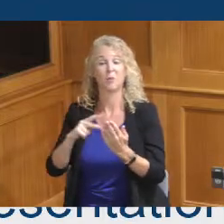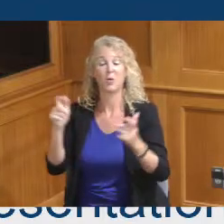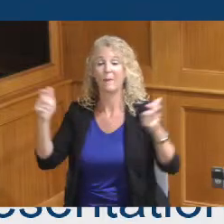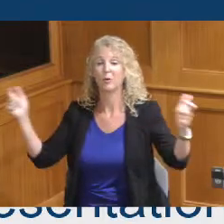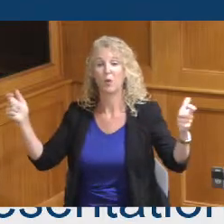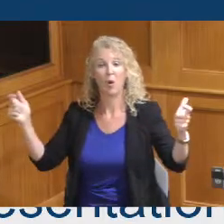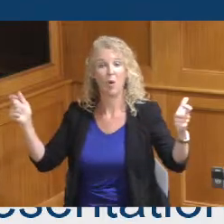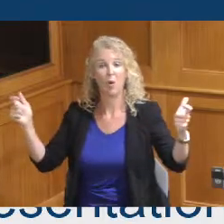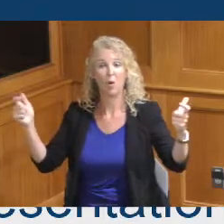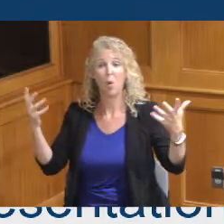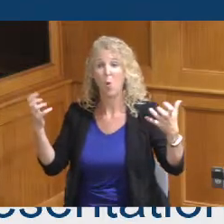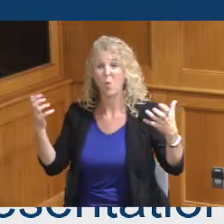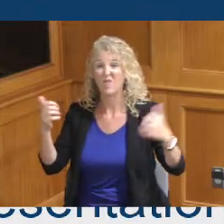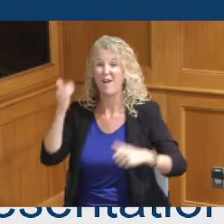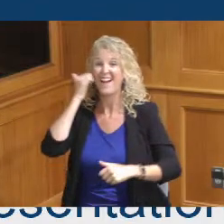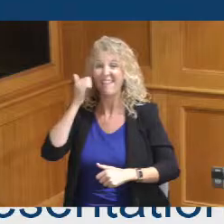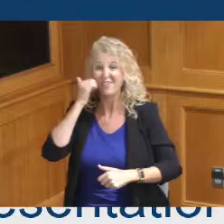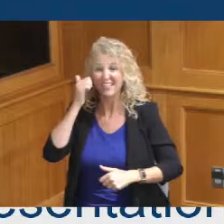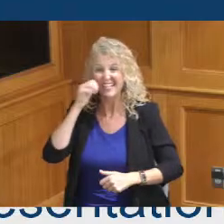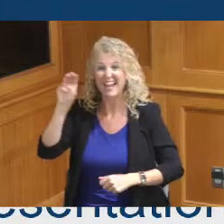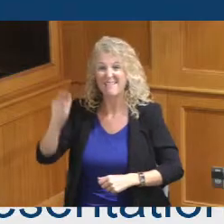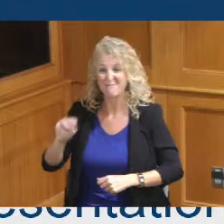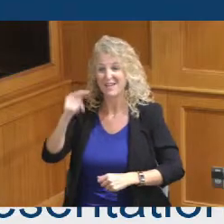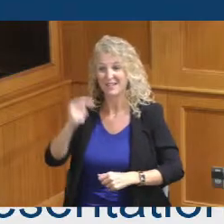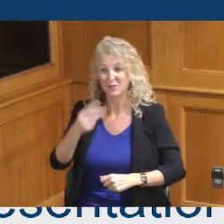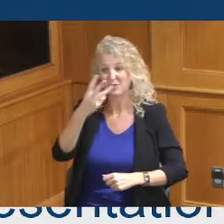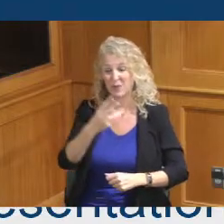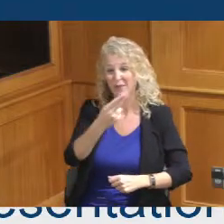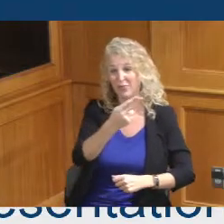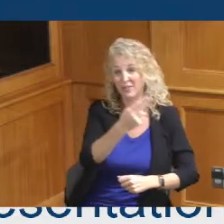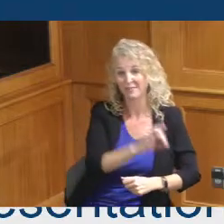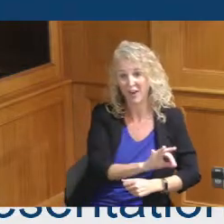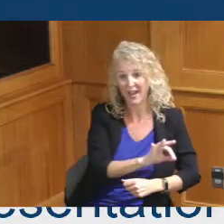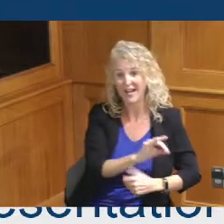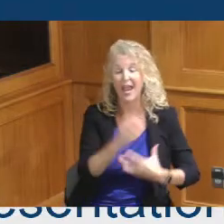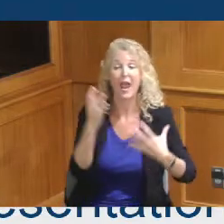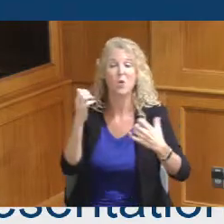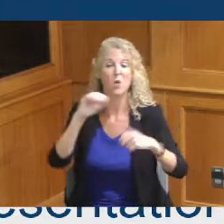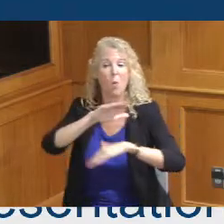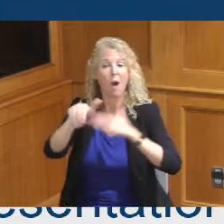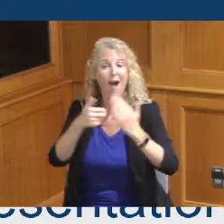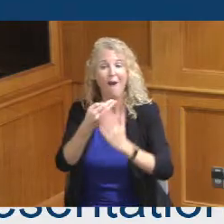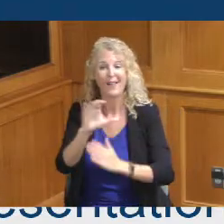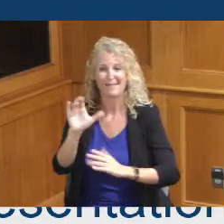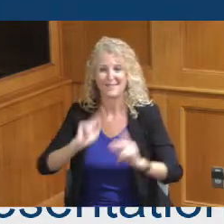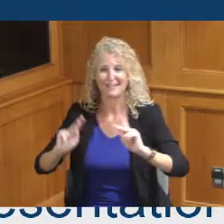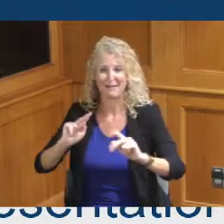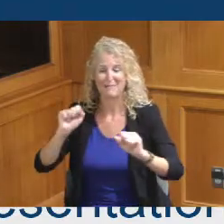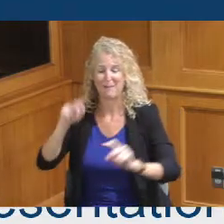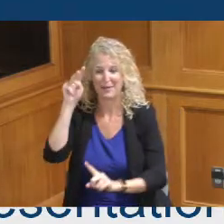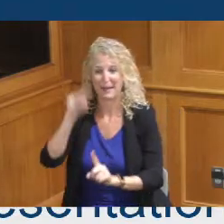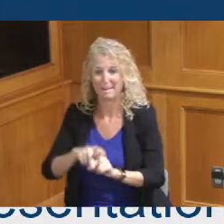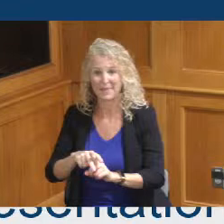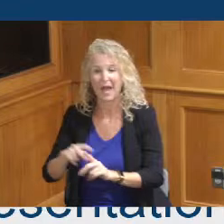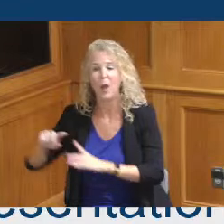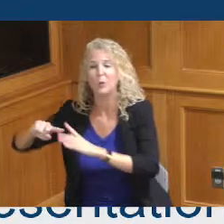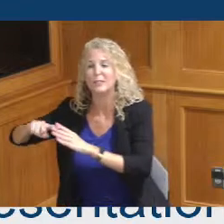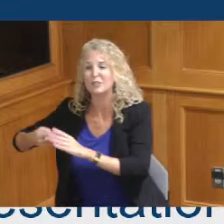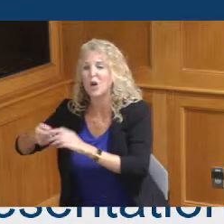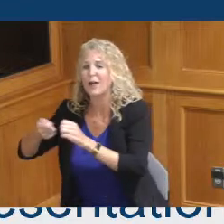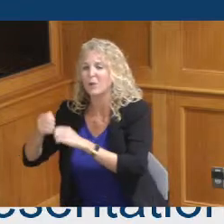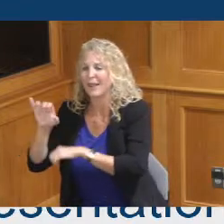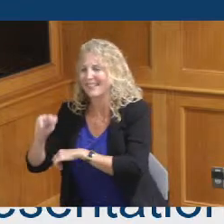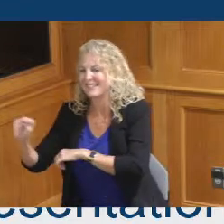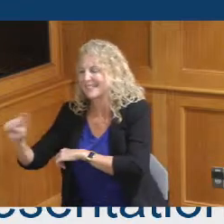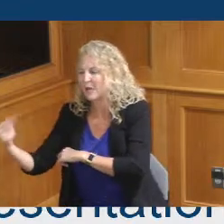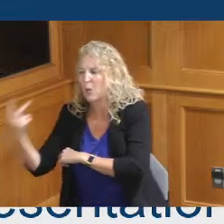to 5 days a week and all county residents. We started this as this pilot project with the city of Cincinnati just to see how needed it was and